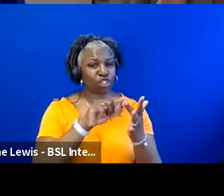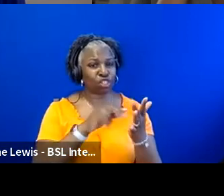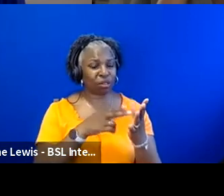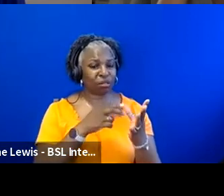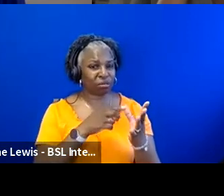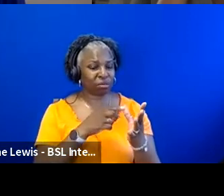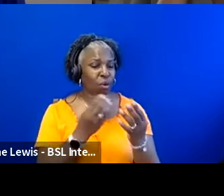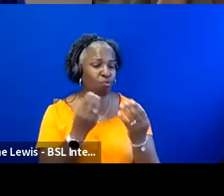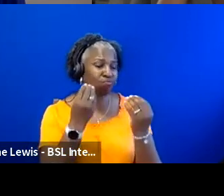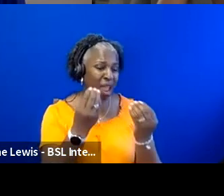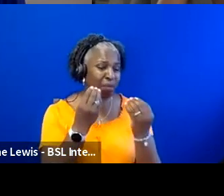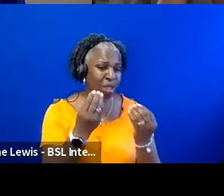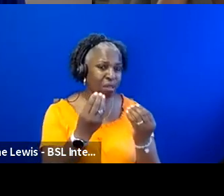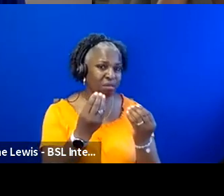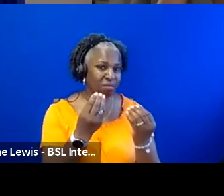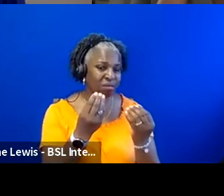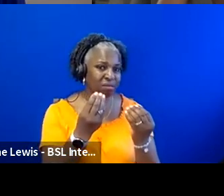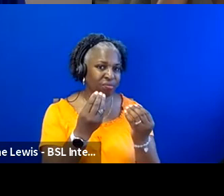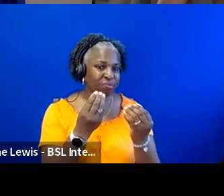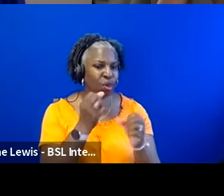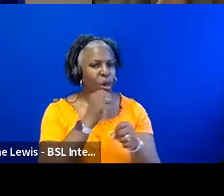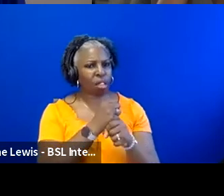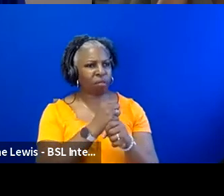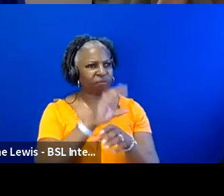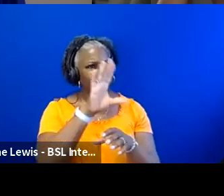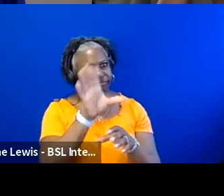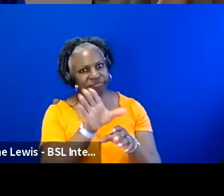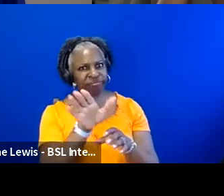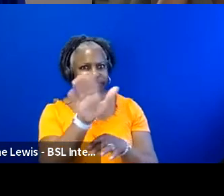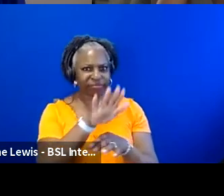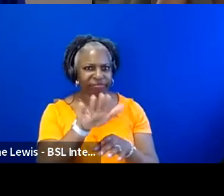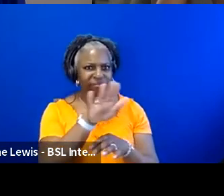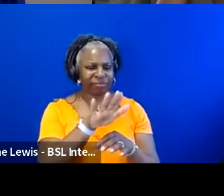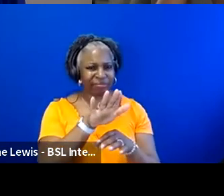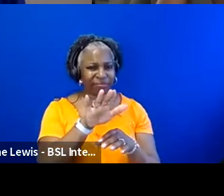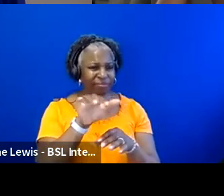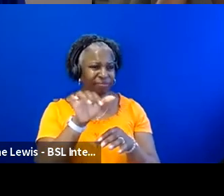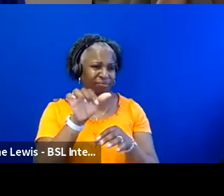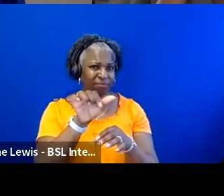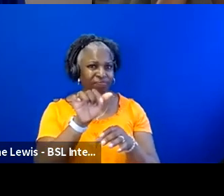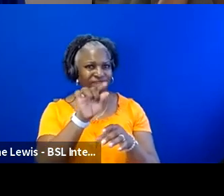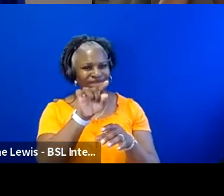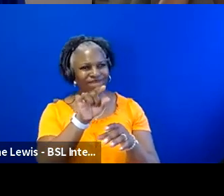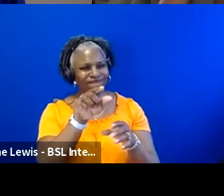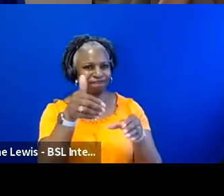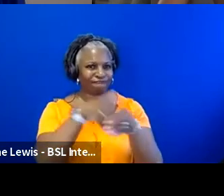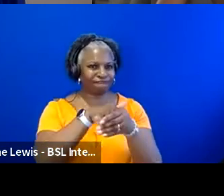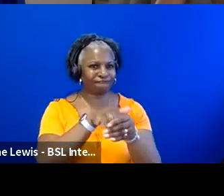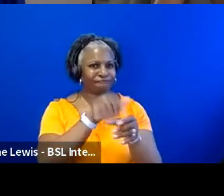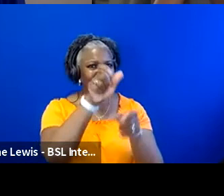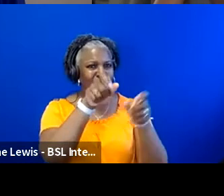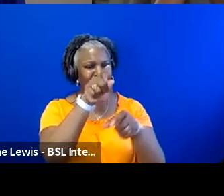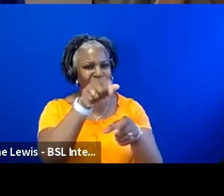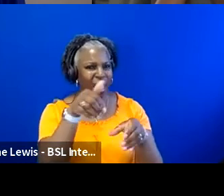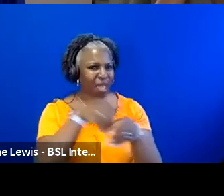Arabian Gulf region. I know that's a controversial term. And also perhaps that it could be broadened to include